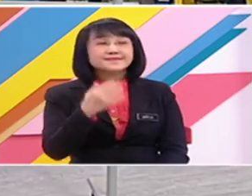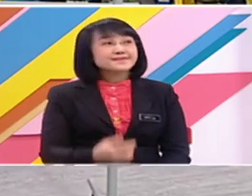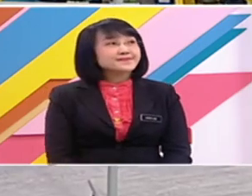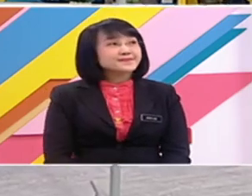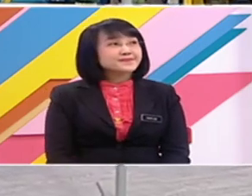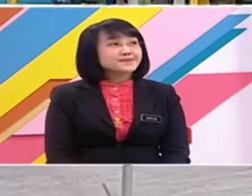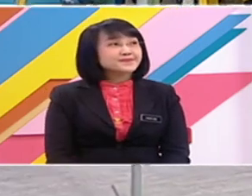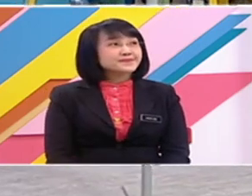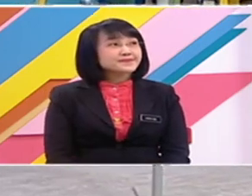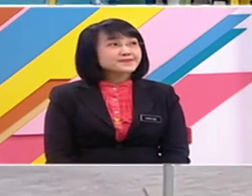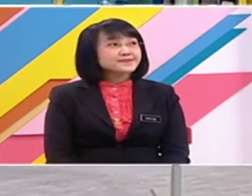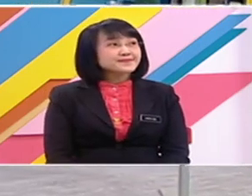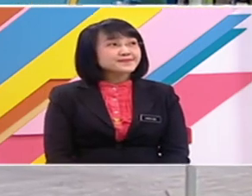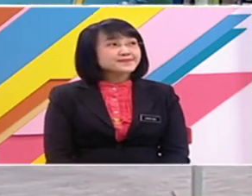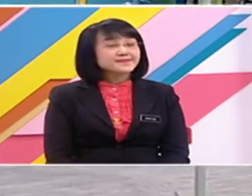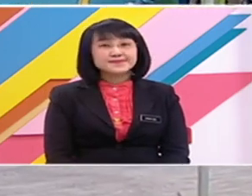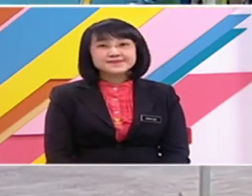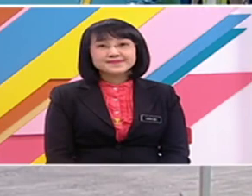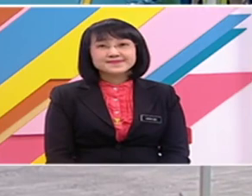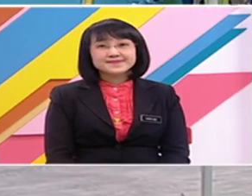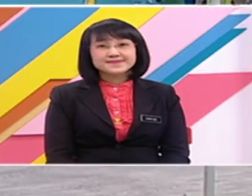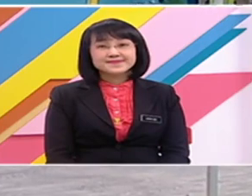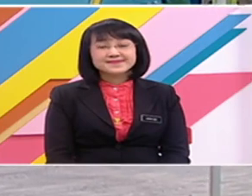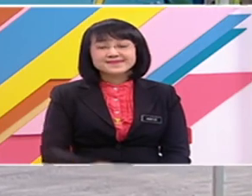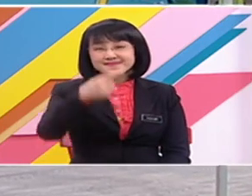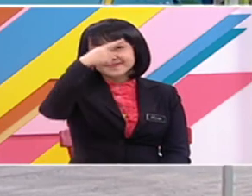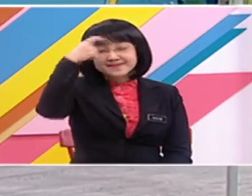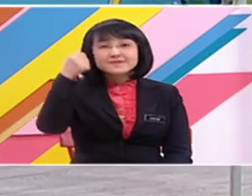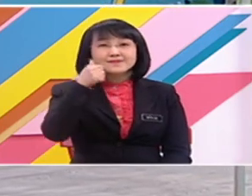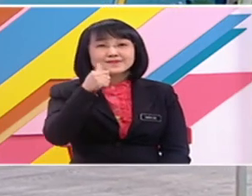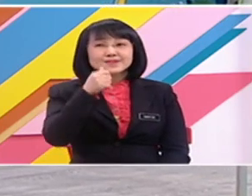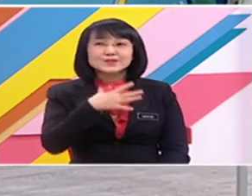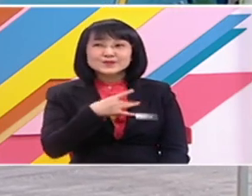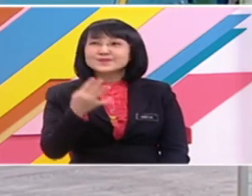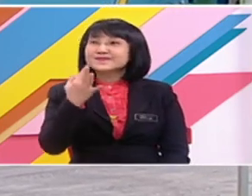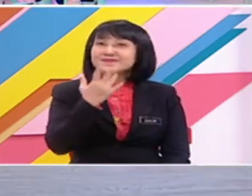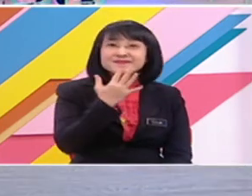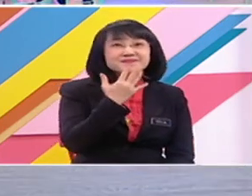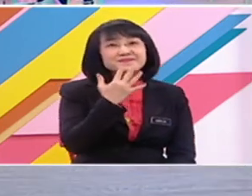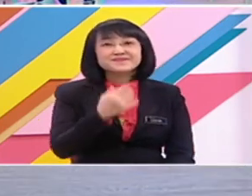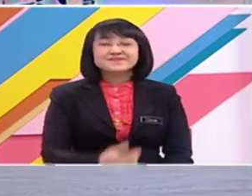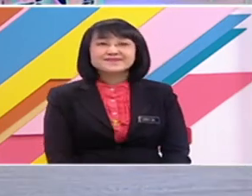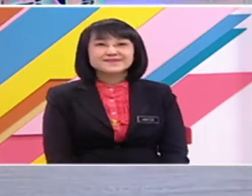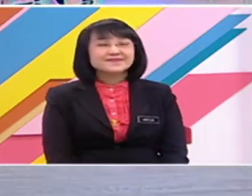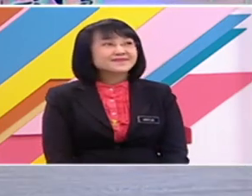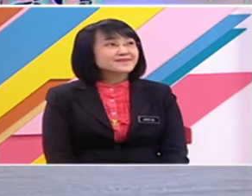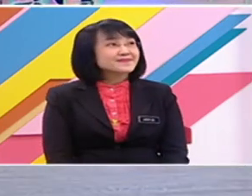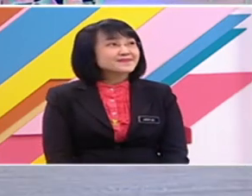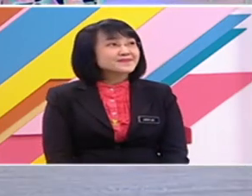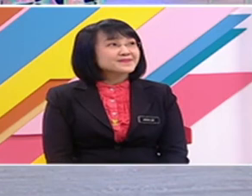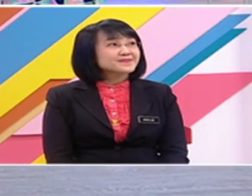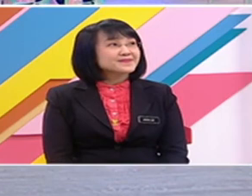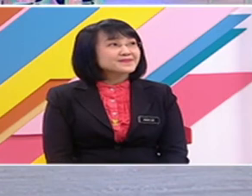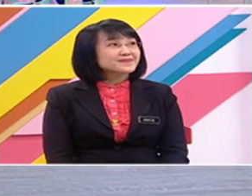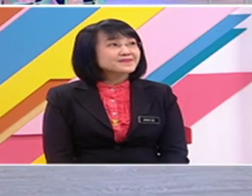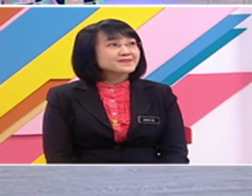the girls love color blocking, I think. I agree. And also, teacher, the skirt maybe sometimes